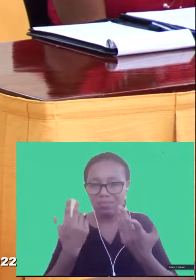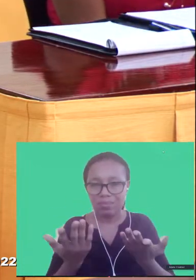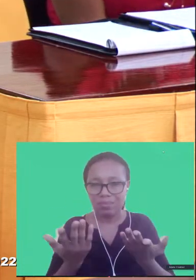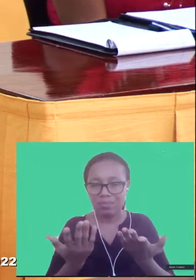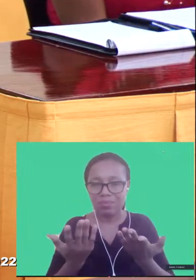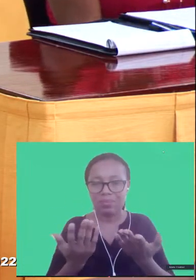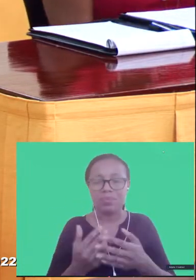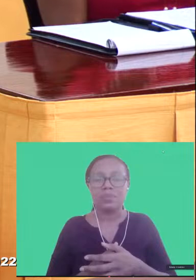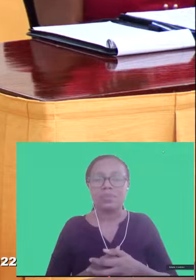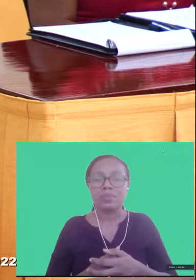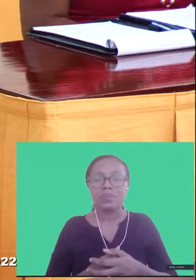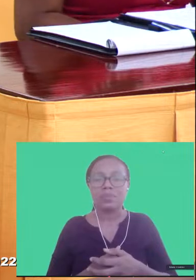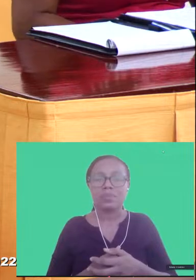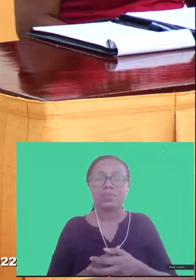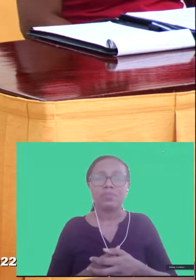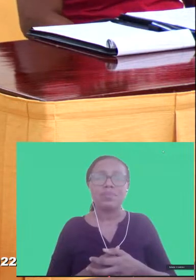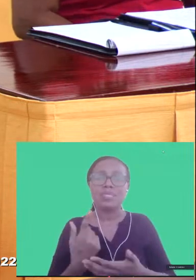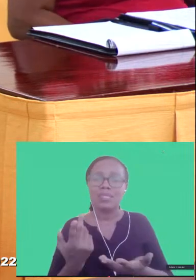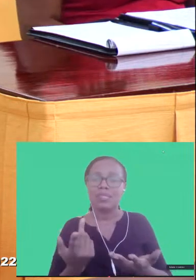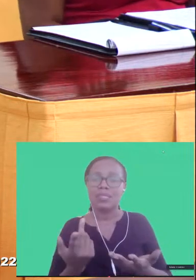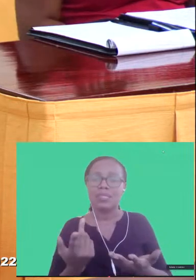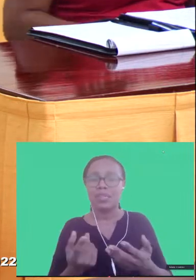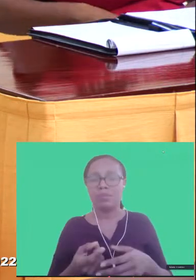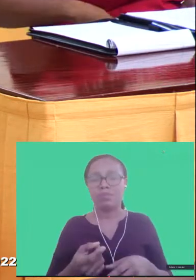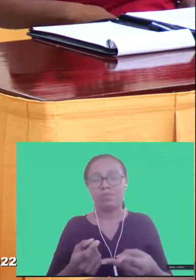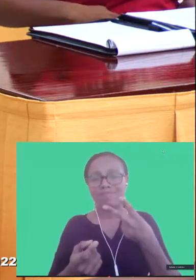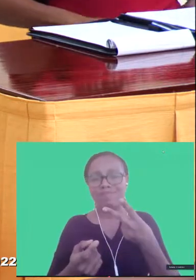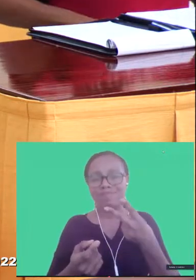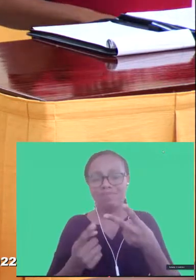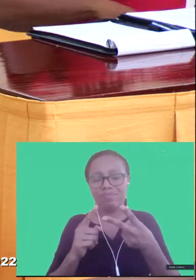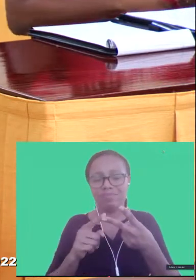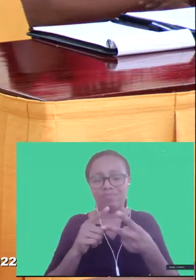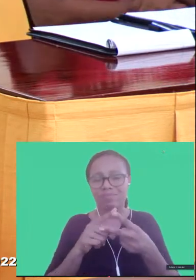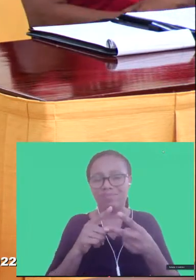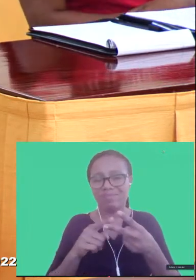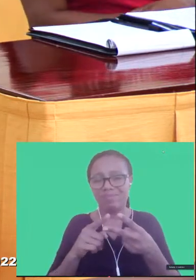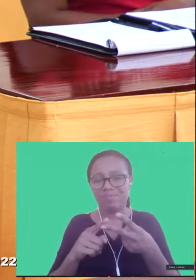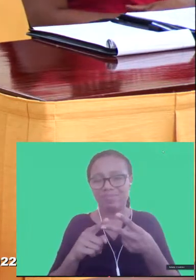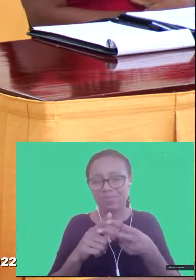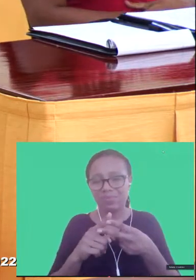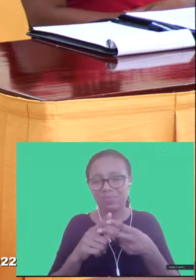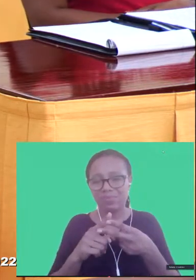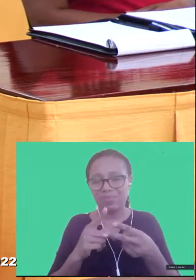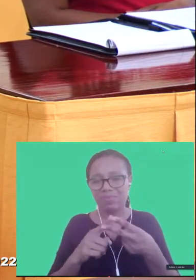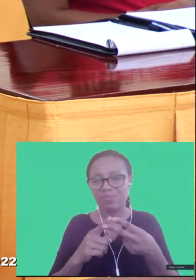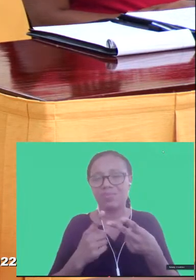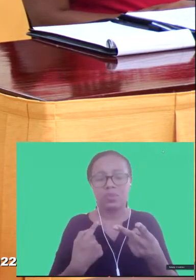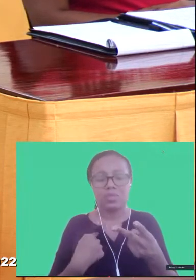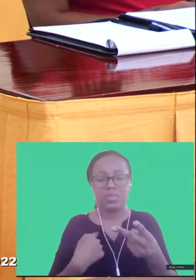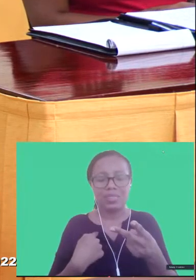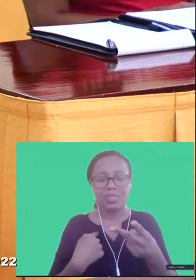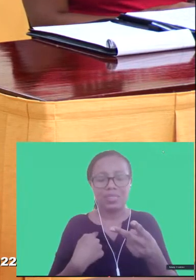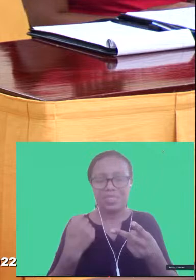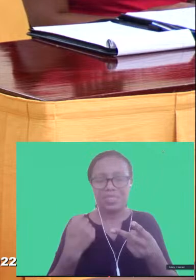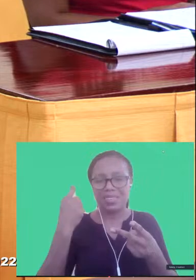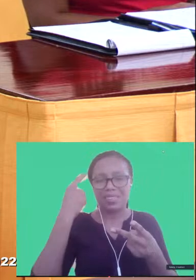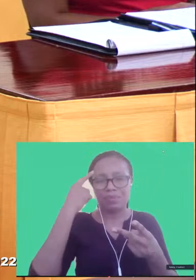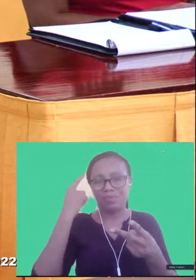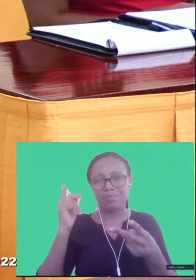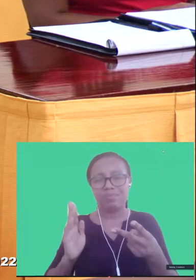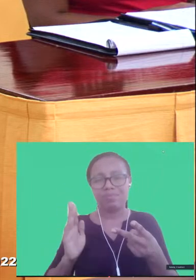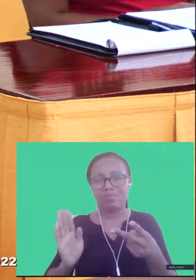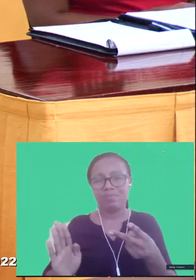business development in Barbados that the country has to confront. And I say this with a certain degree of passion because I personally believe that this